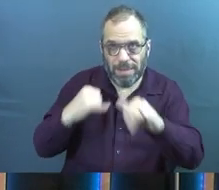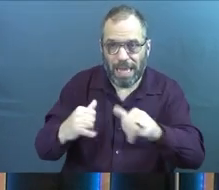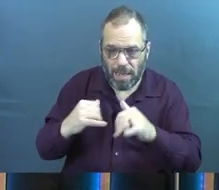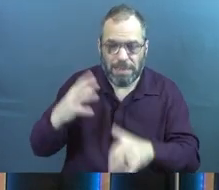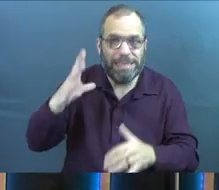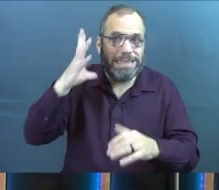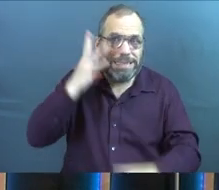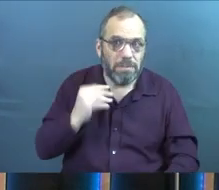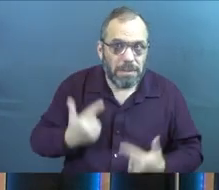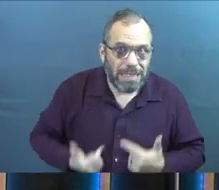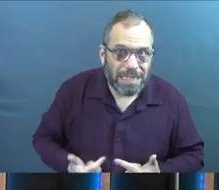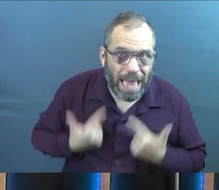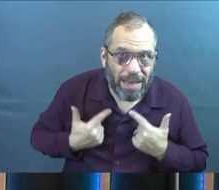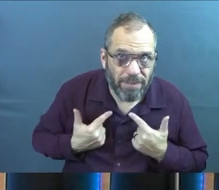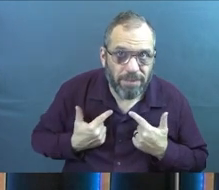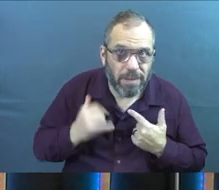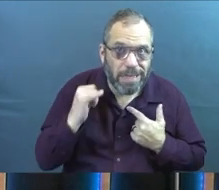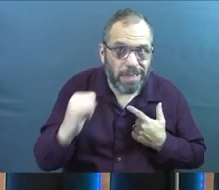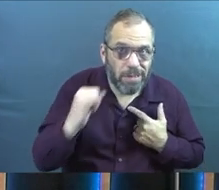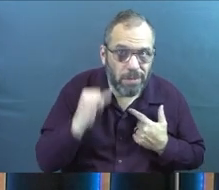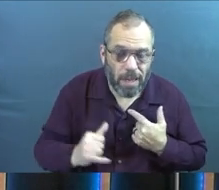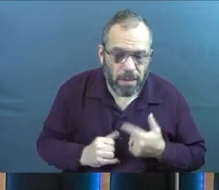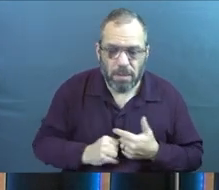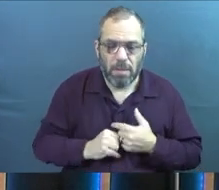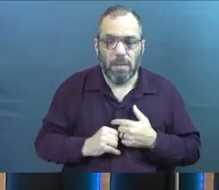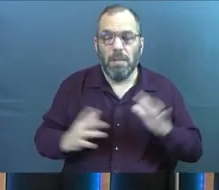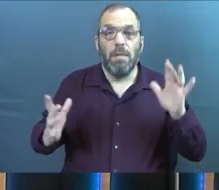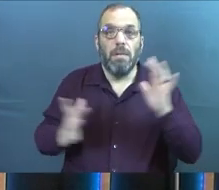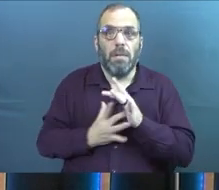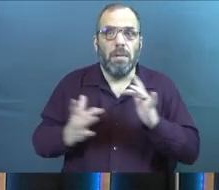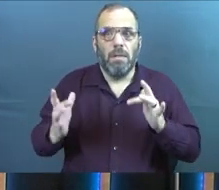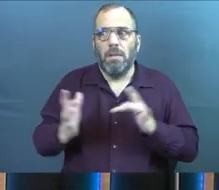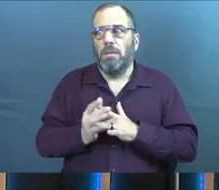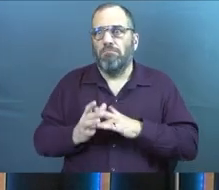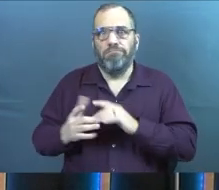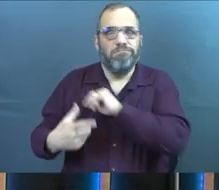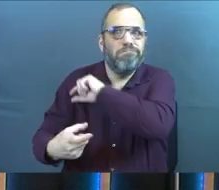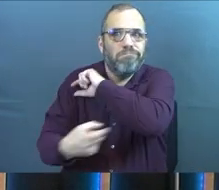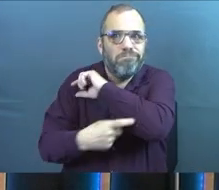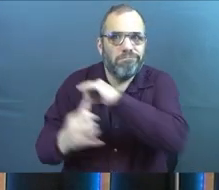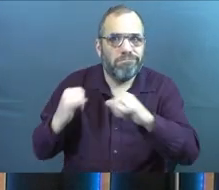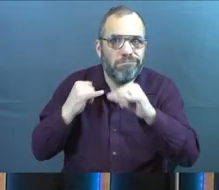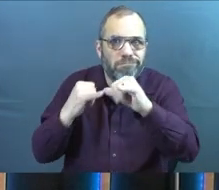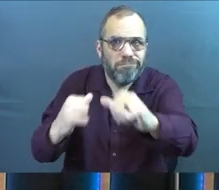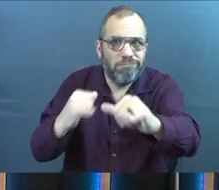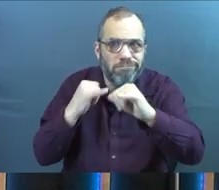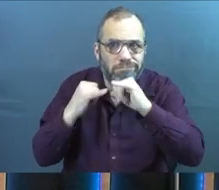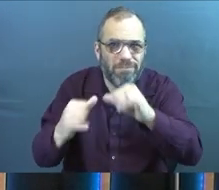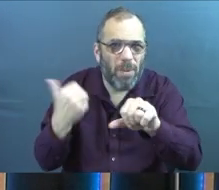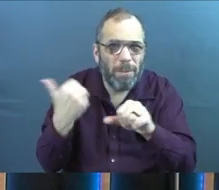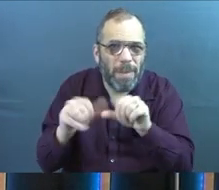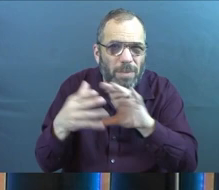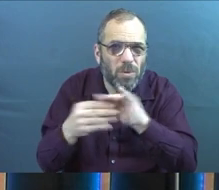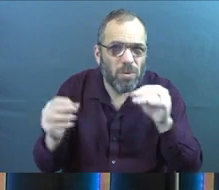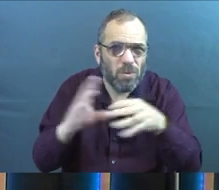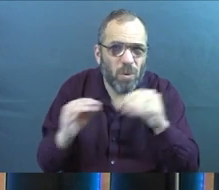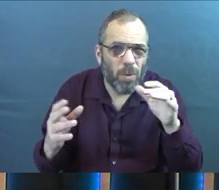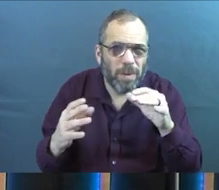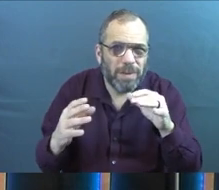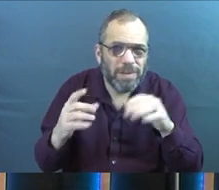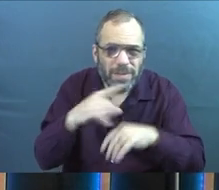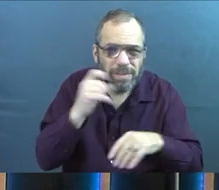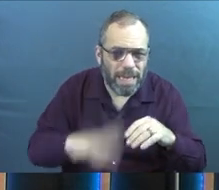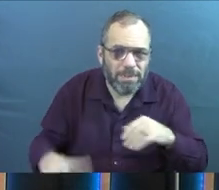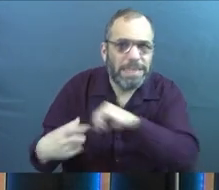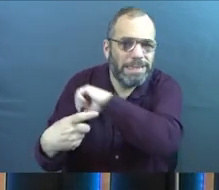He experienced life like we do, right? Jesus was tempted like we are tempted. You remember the story of Jesus in the desert,